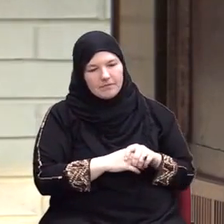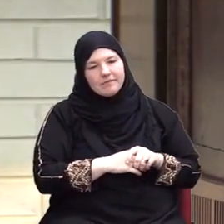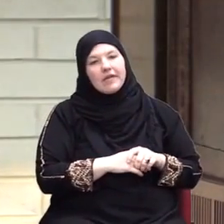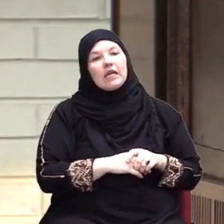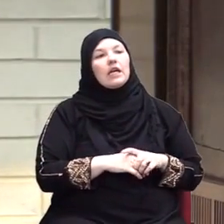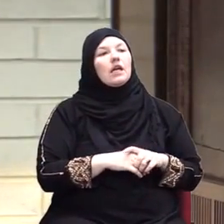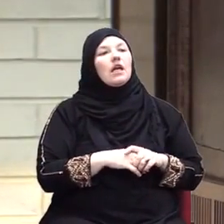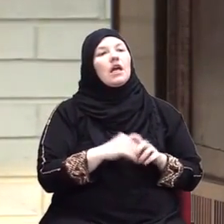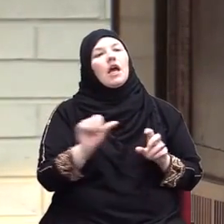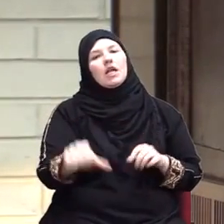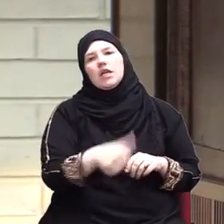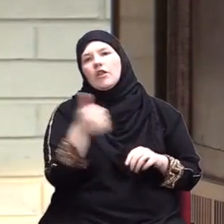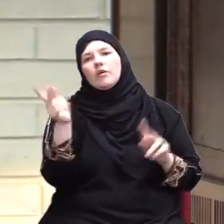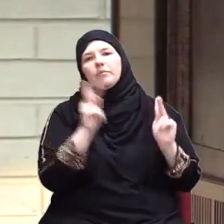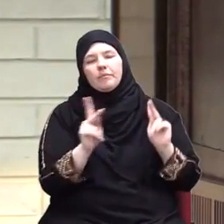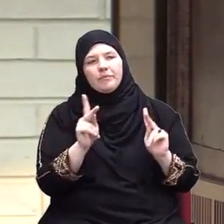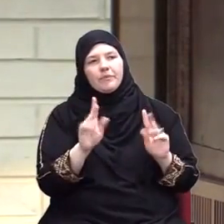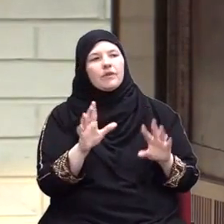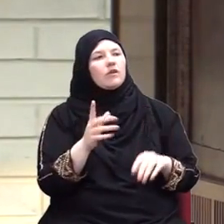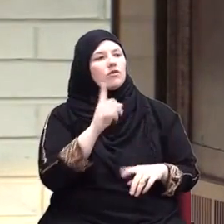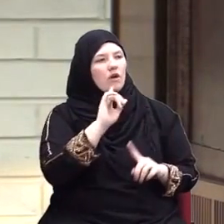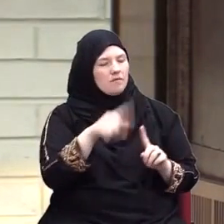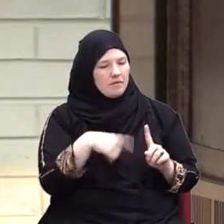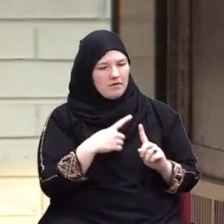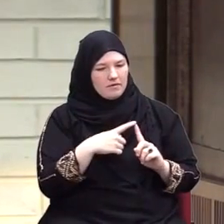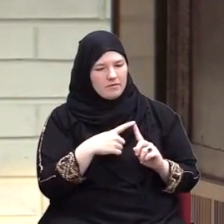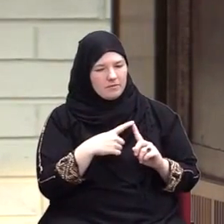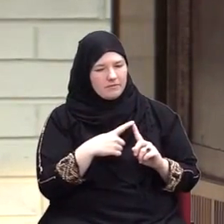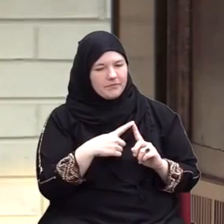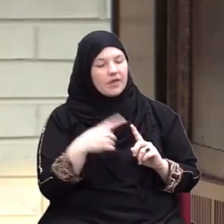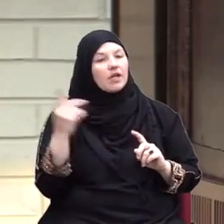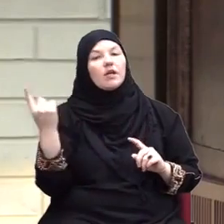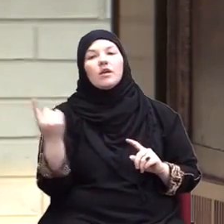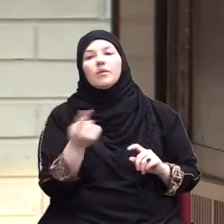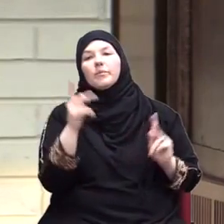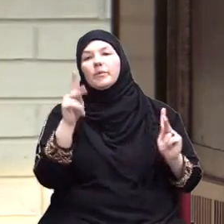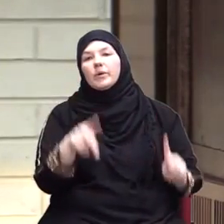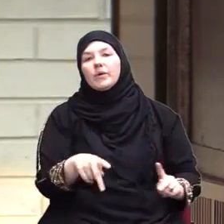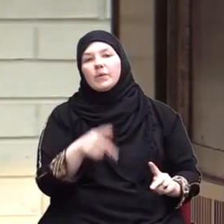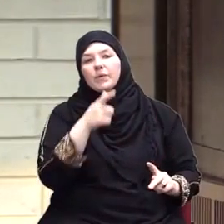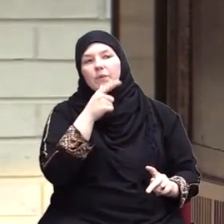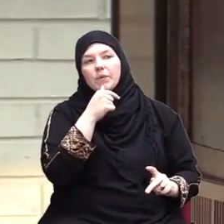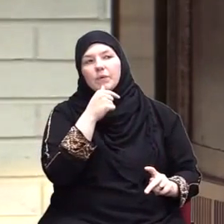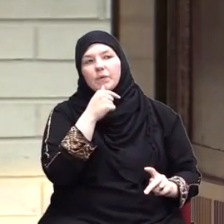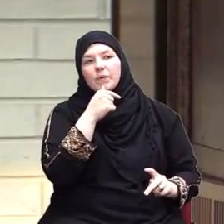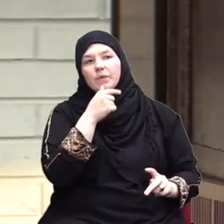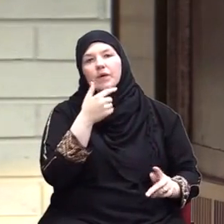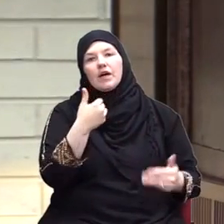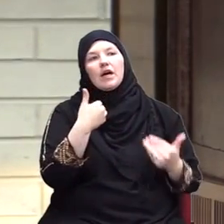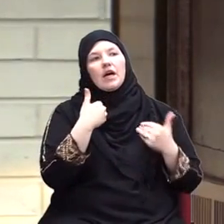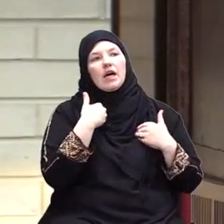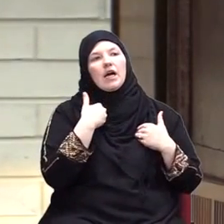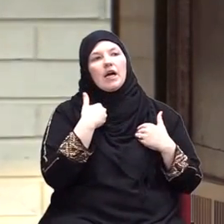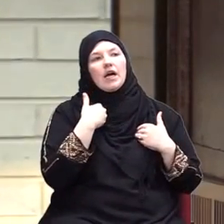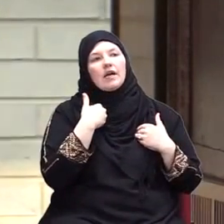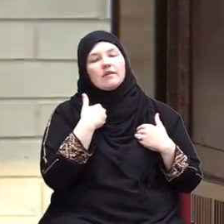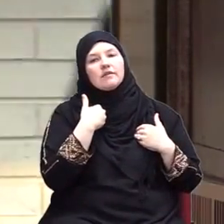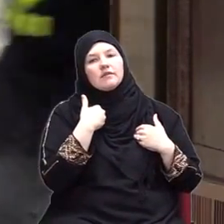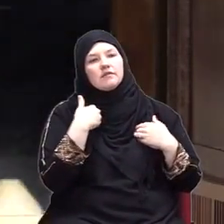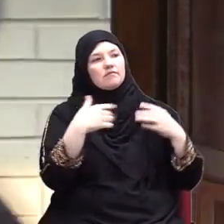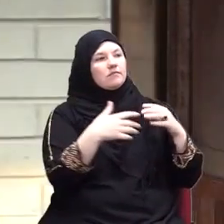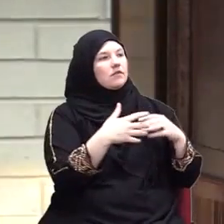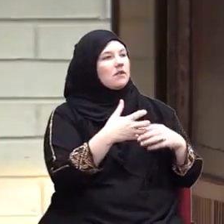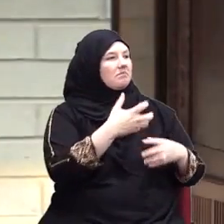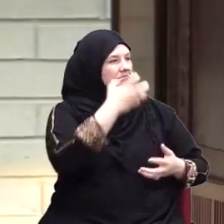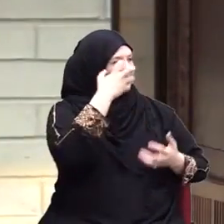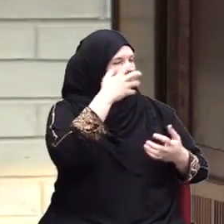facade. But in that context, it is about somebody who has disconnected his own